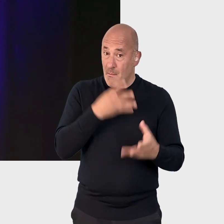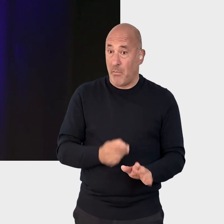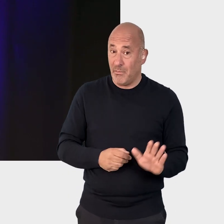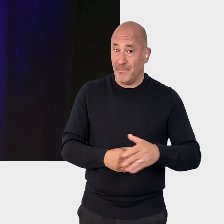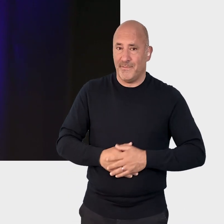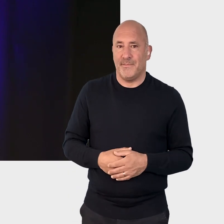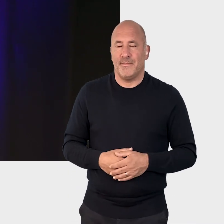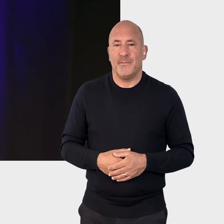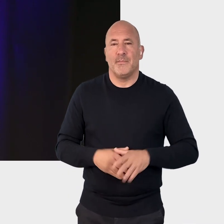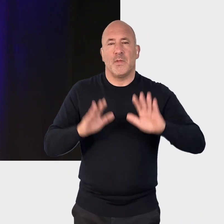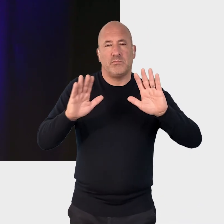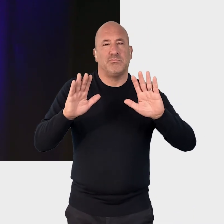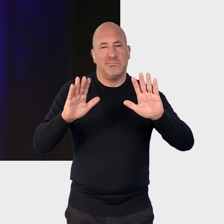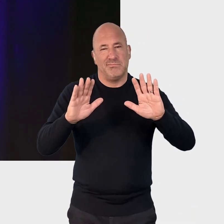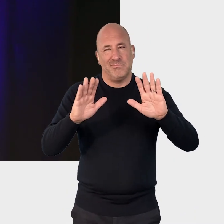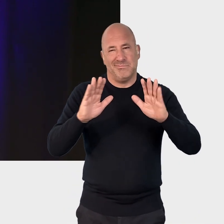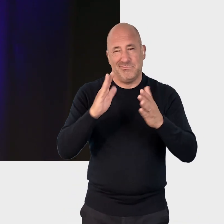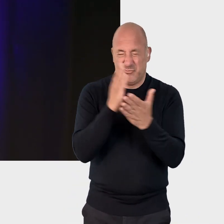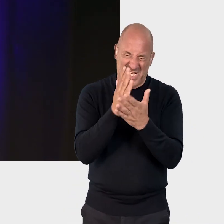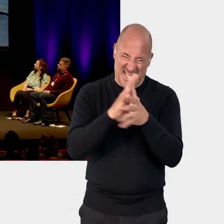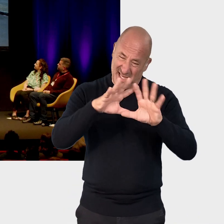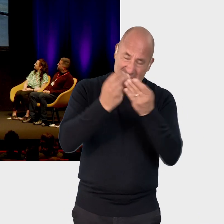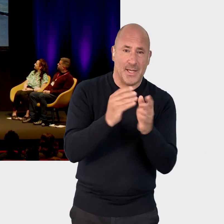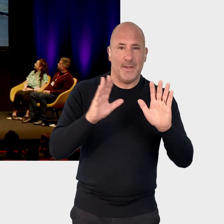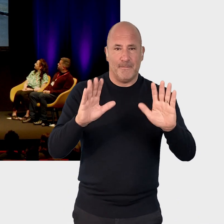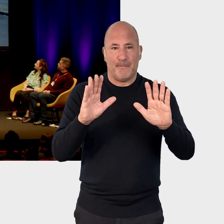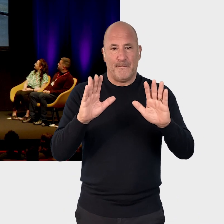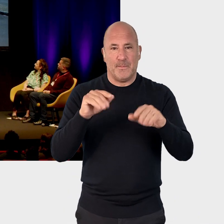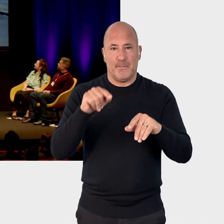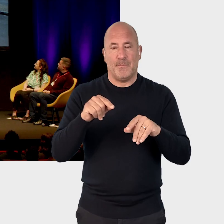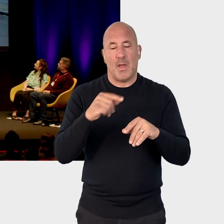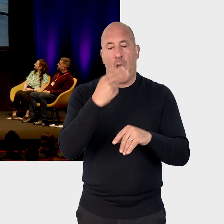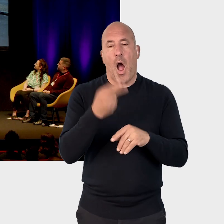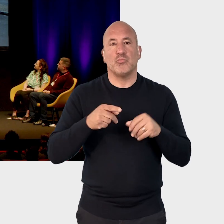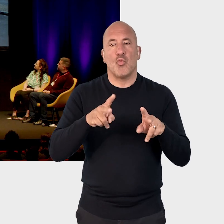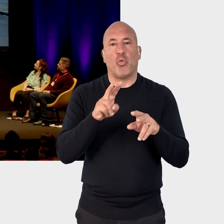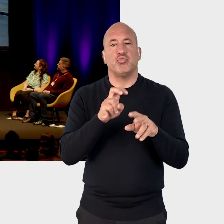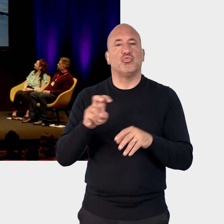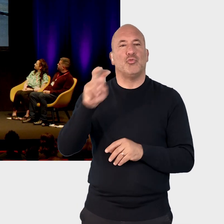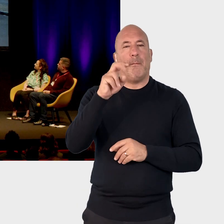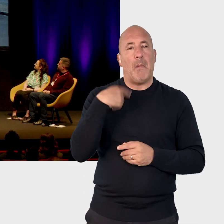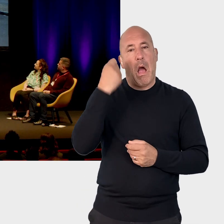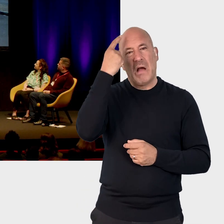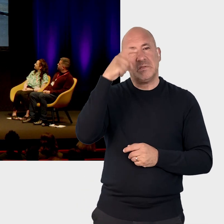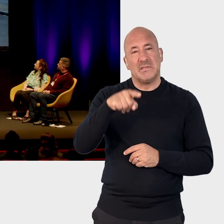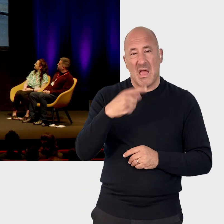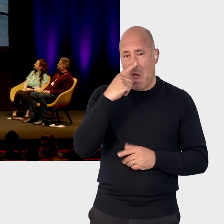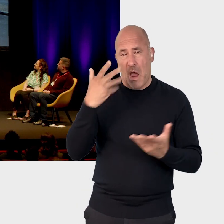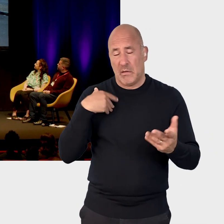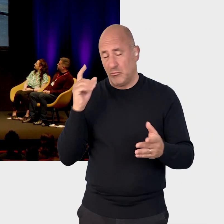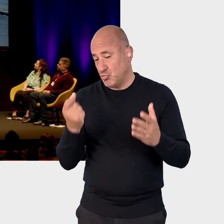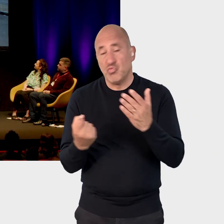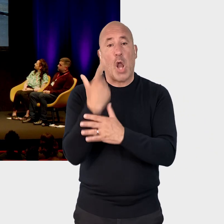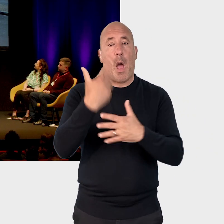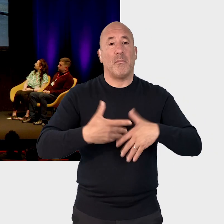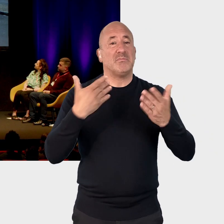so broad and it's brilliant. But the crux, I'd say, and crucially, is this